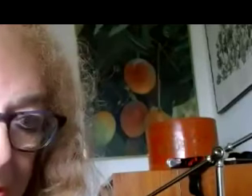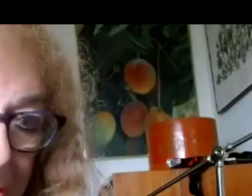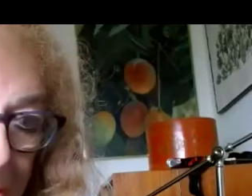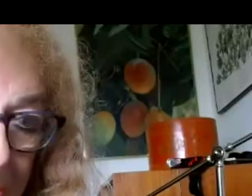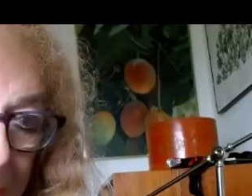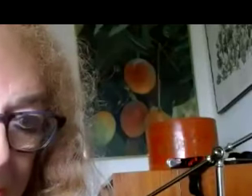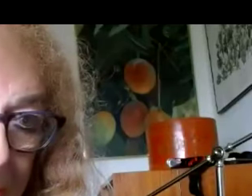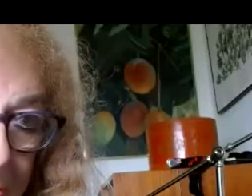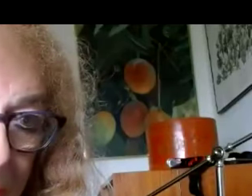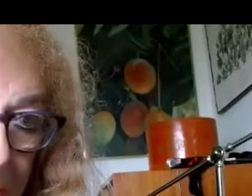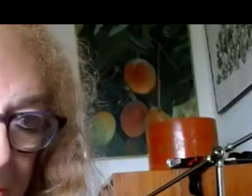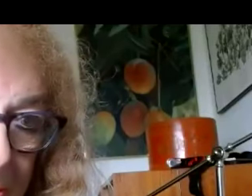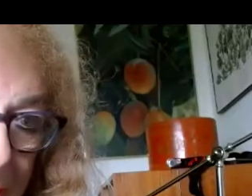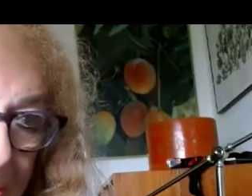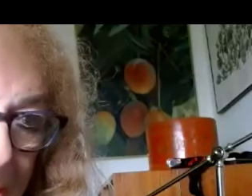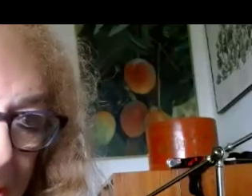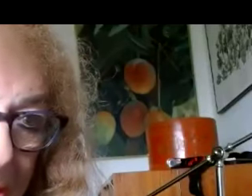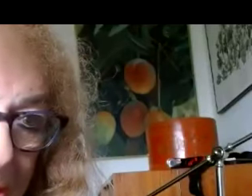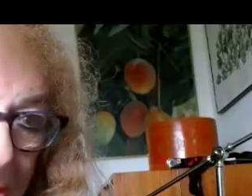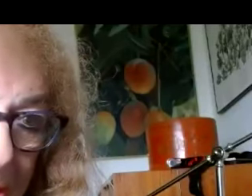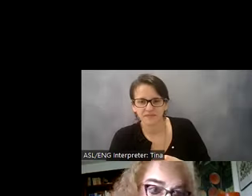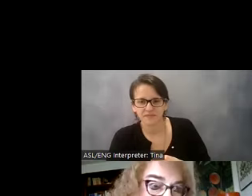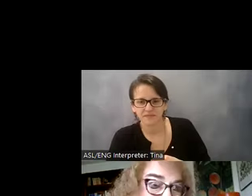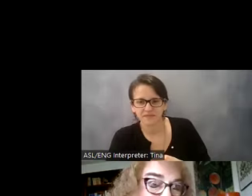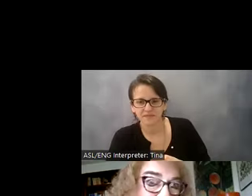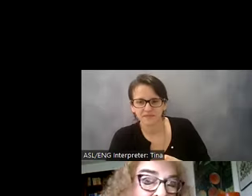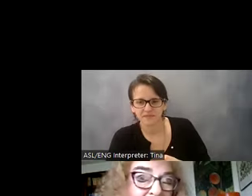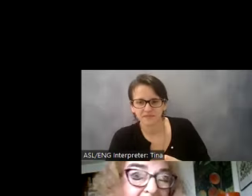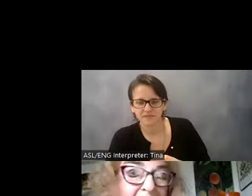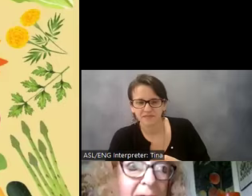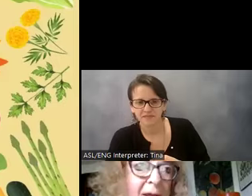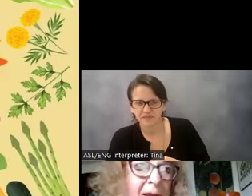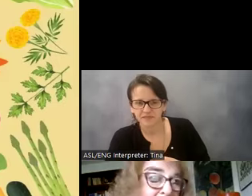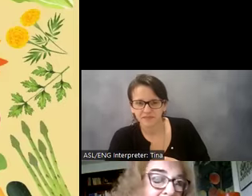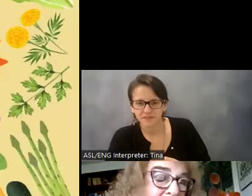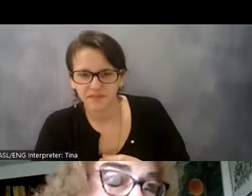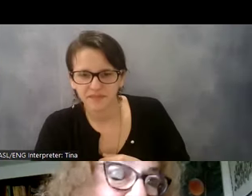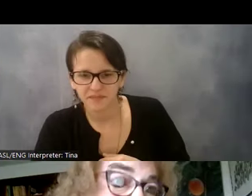Okay, am I doing this right, Emma? Yeah.